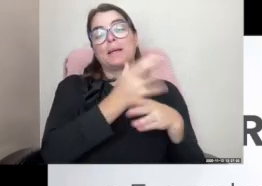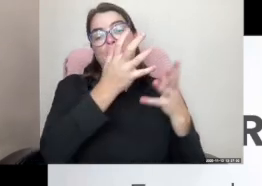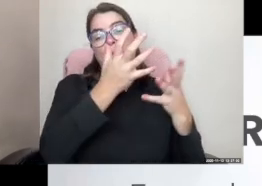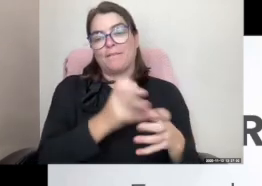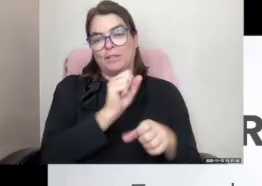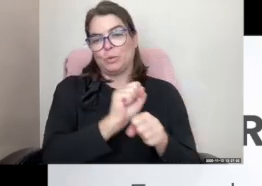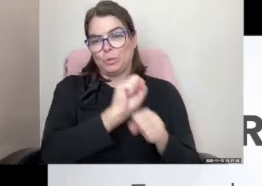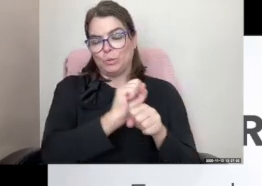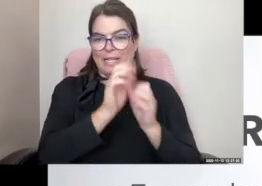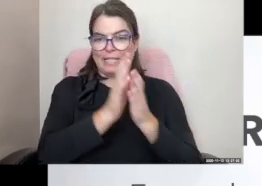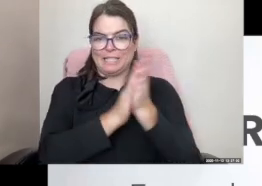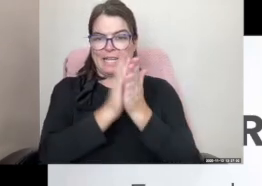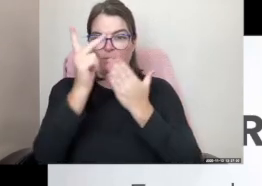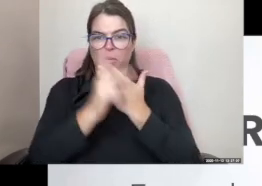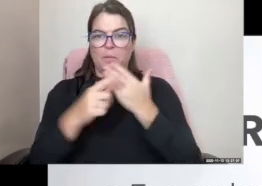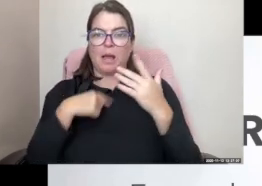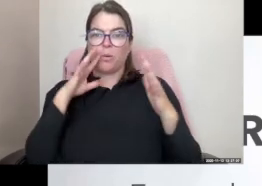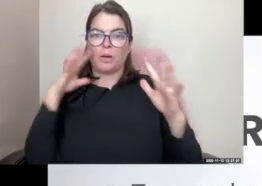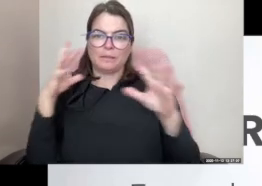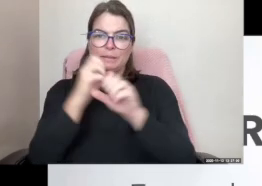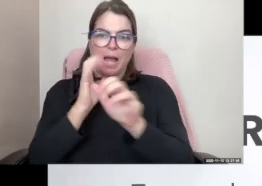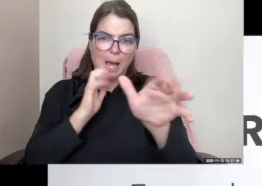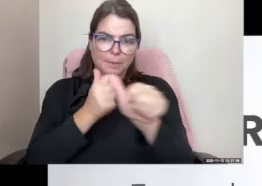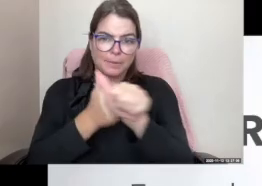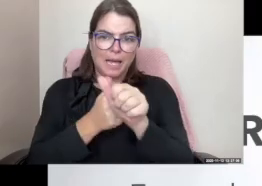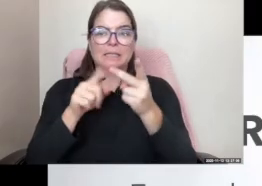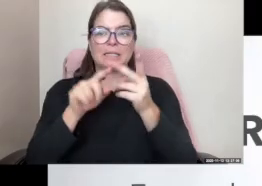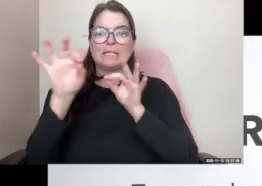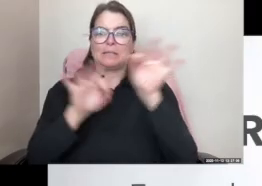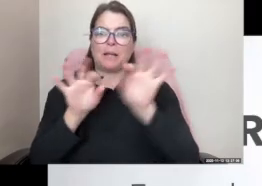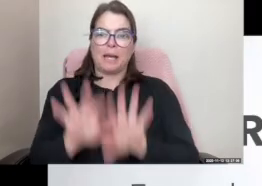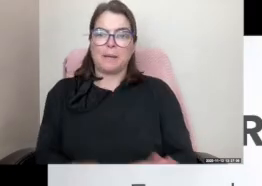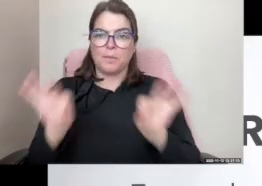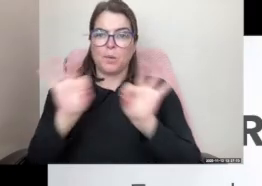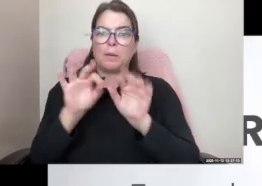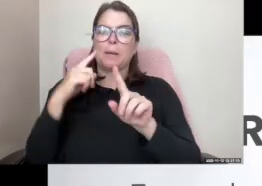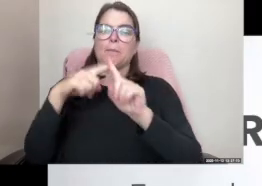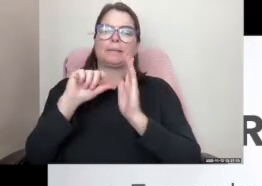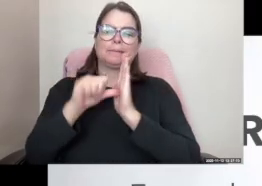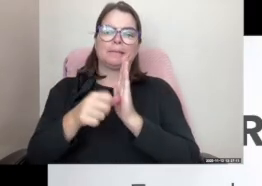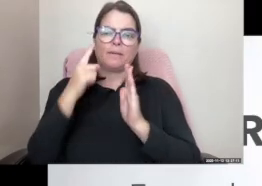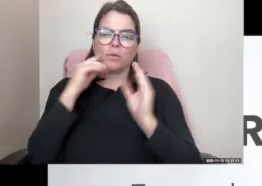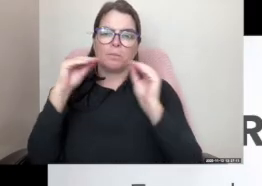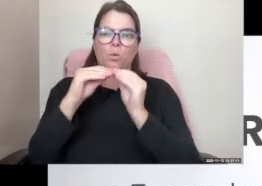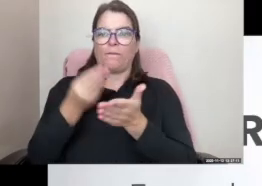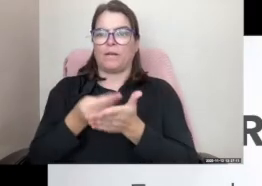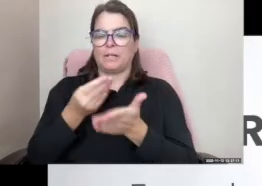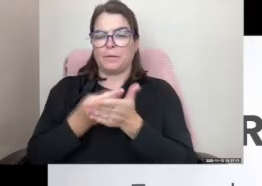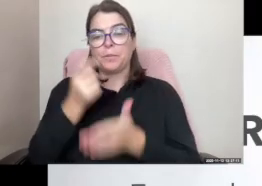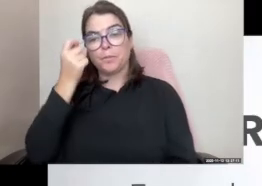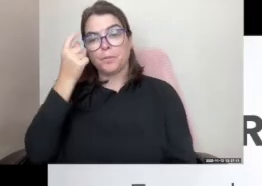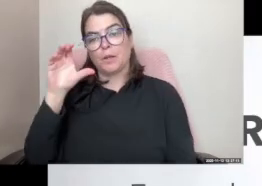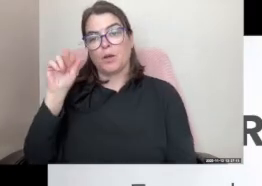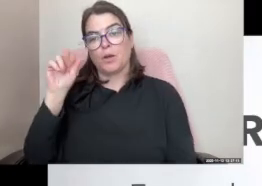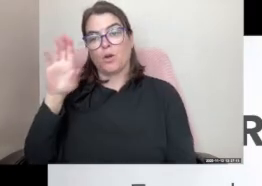away. Hello, I'm Peter Angelinitis with CARB. I work on medium and heavy duty incentive programs. I'll